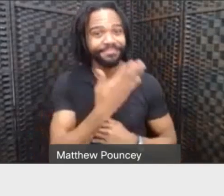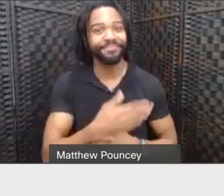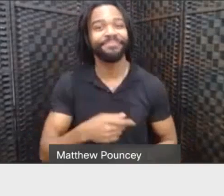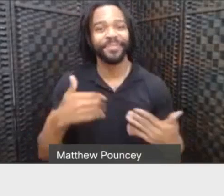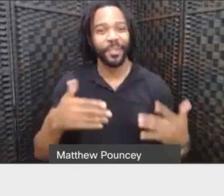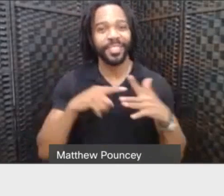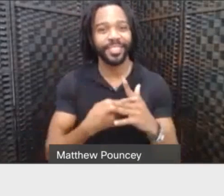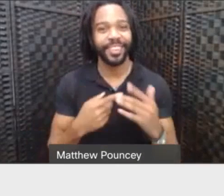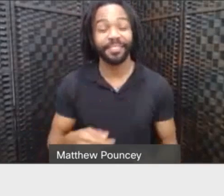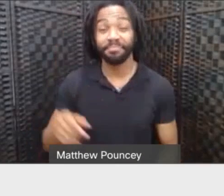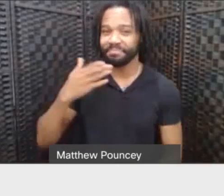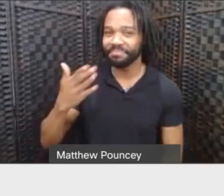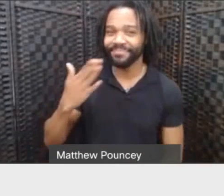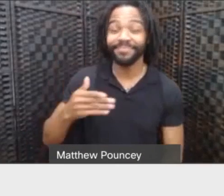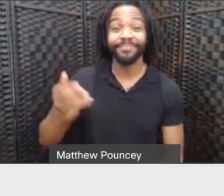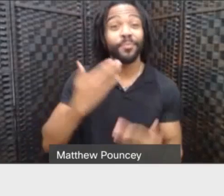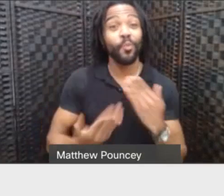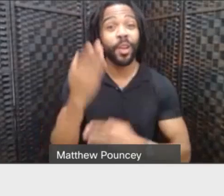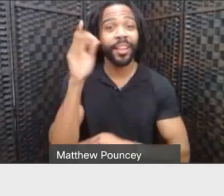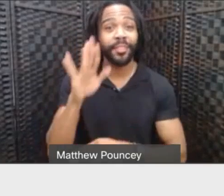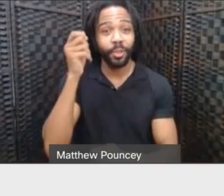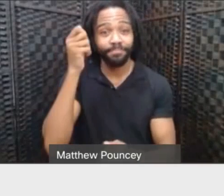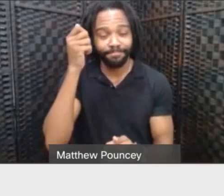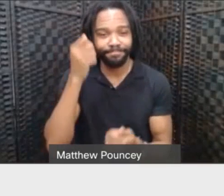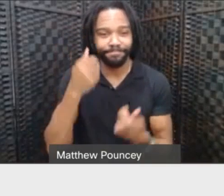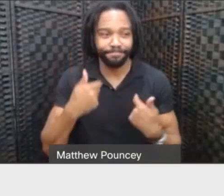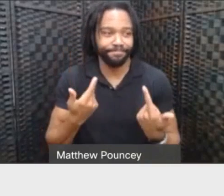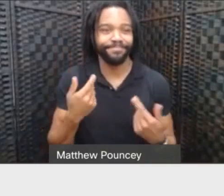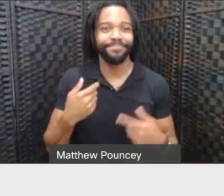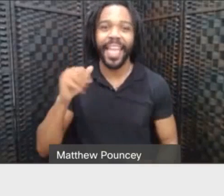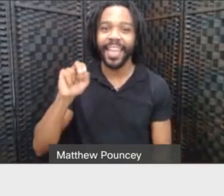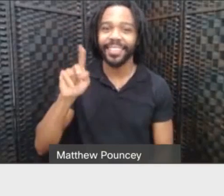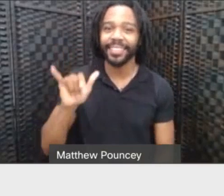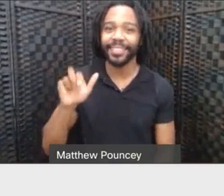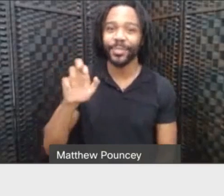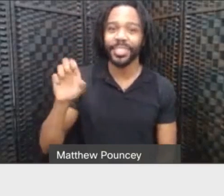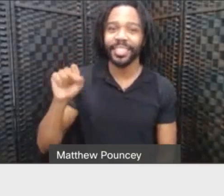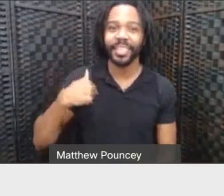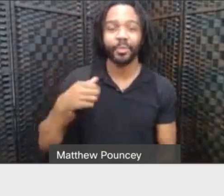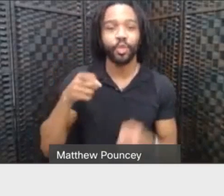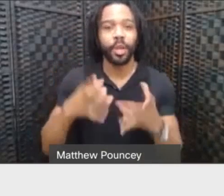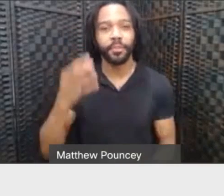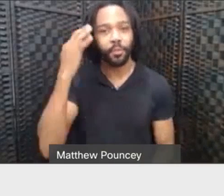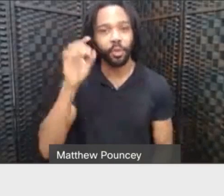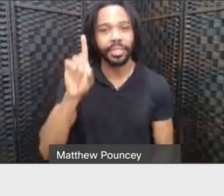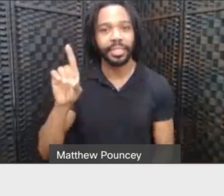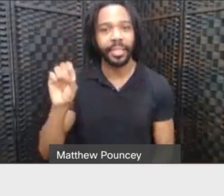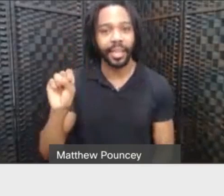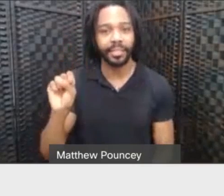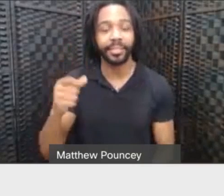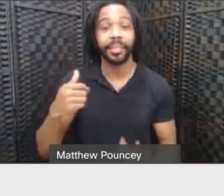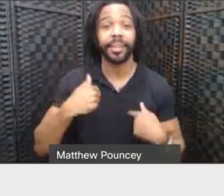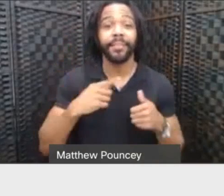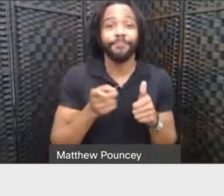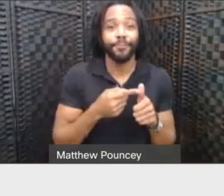you. Good morning, everyone. Good afternoon. This is Andy Reese, Director of Department on Disability Services. Let me